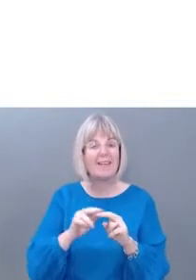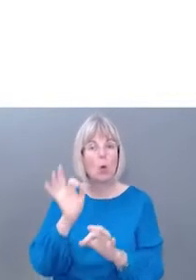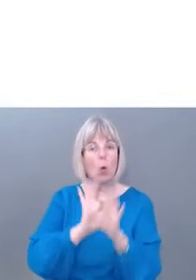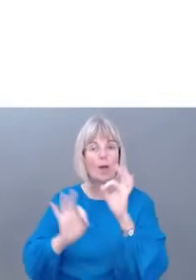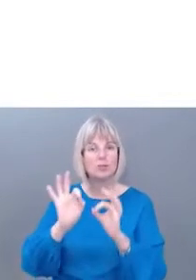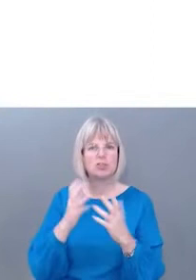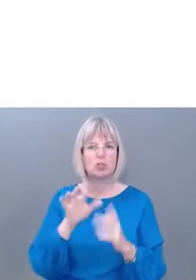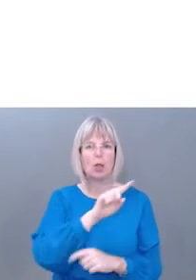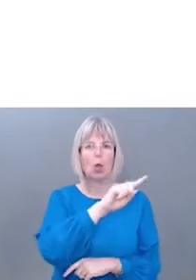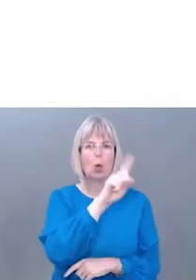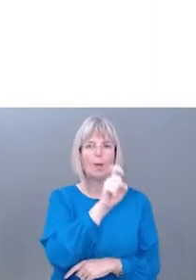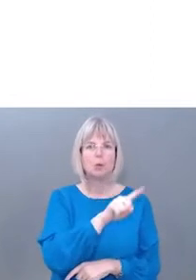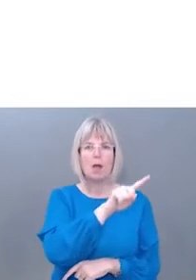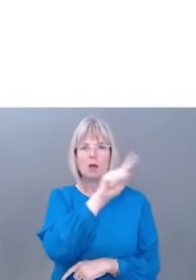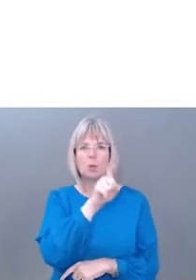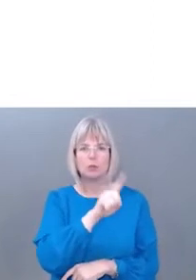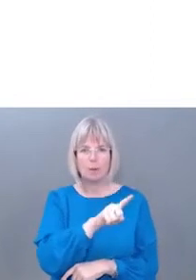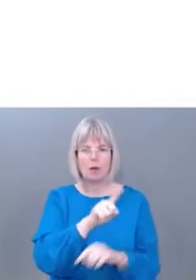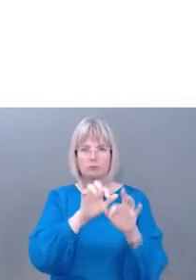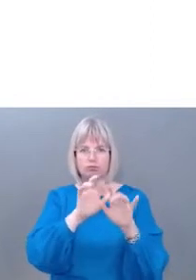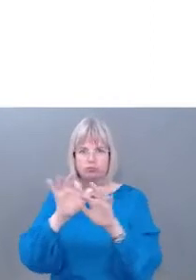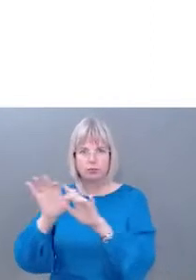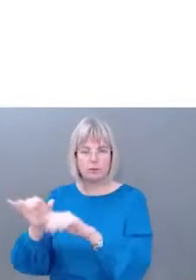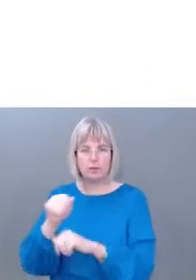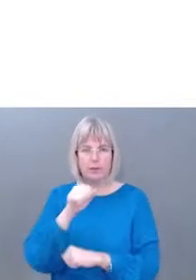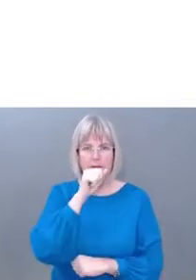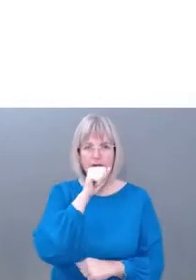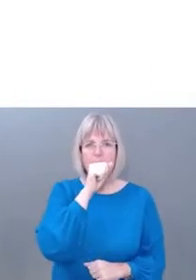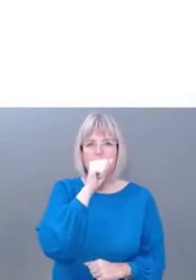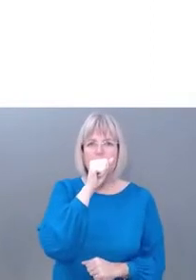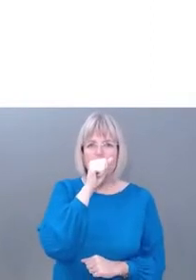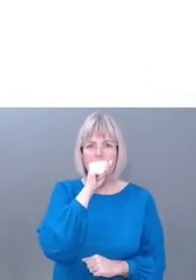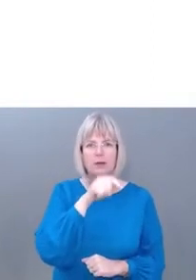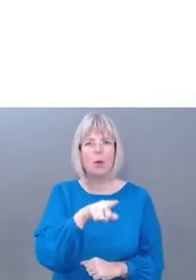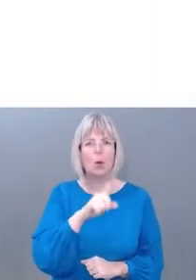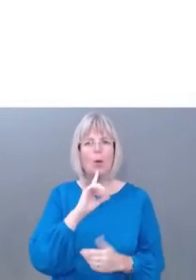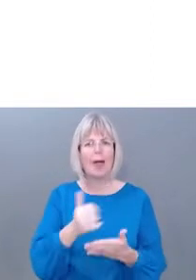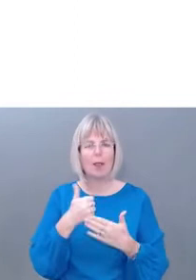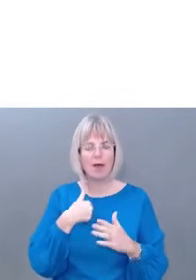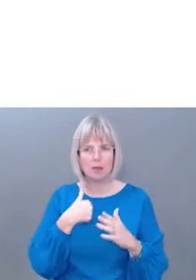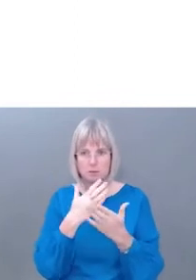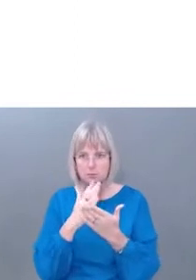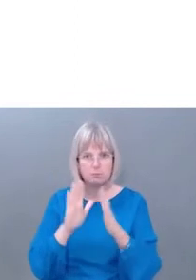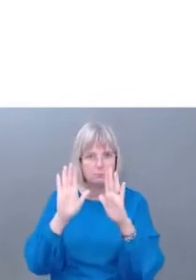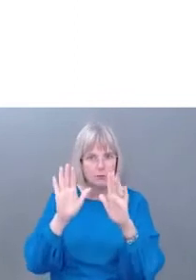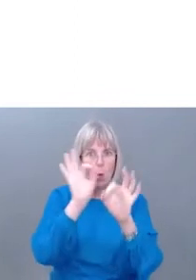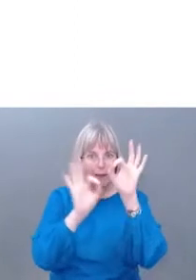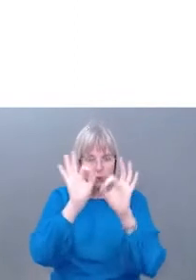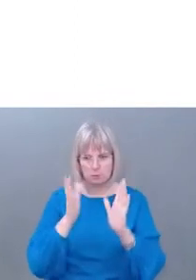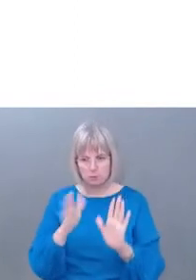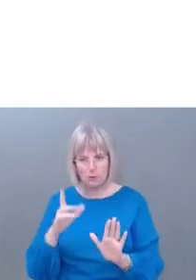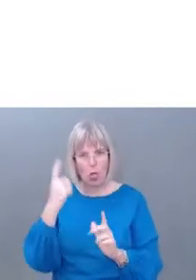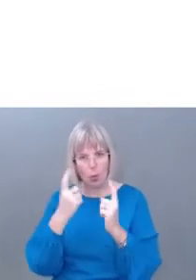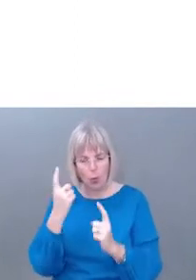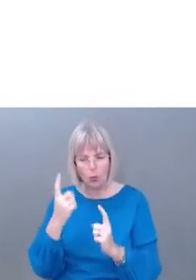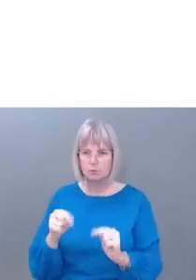will help us kind of filter out questions from other comments and thoughts. And the session will be recorded today, so if you